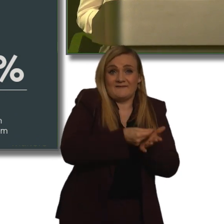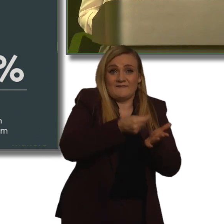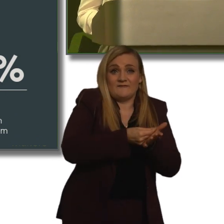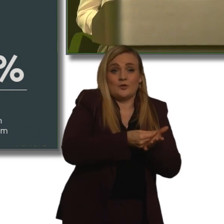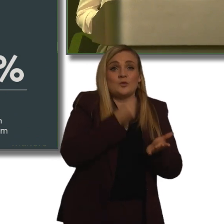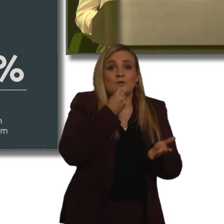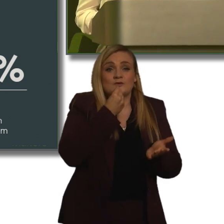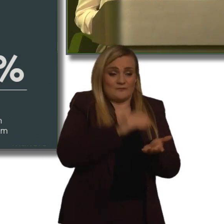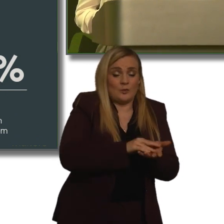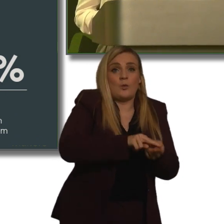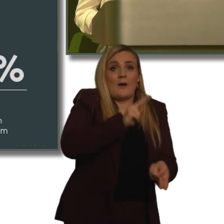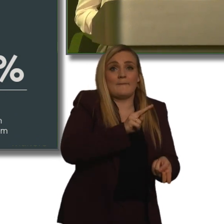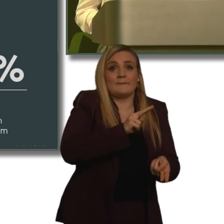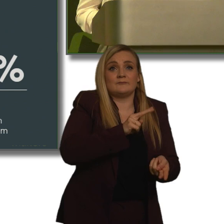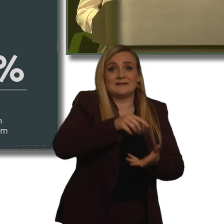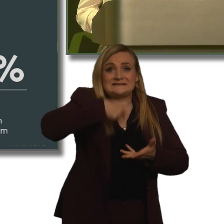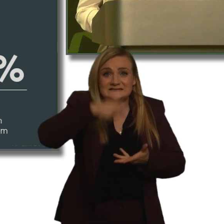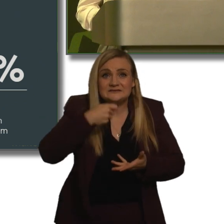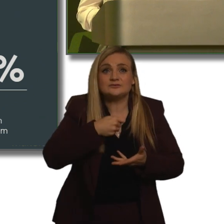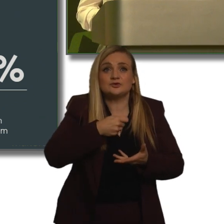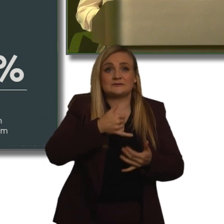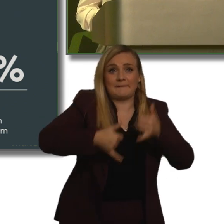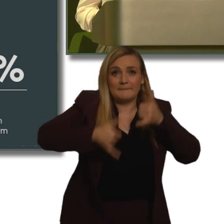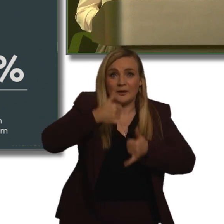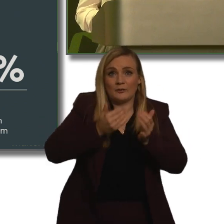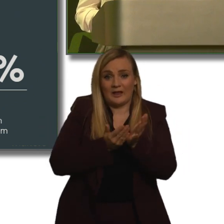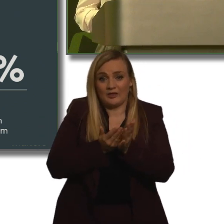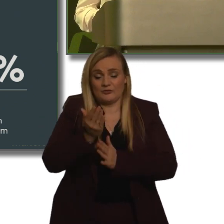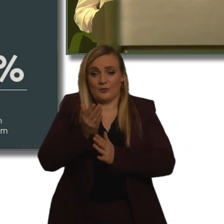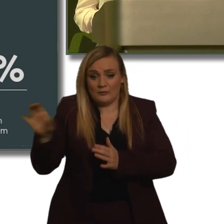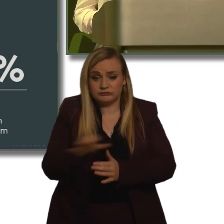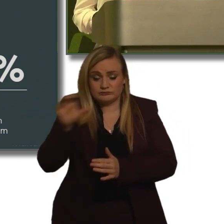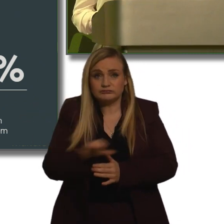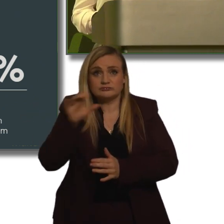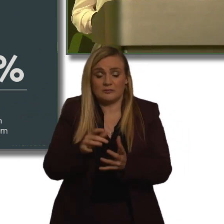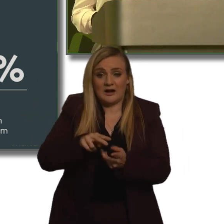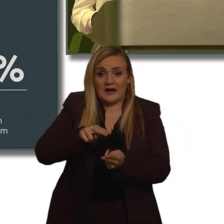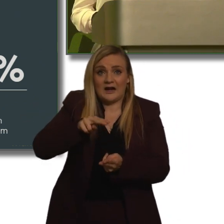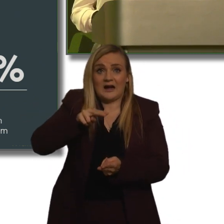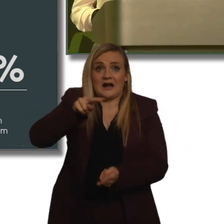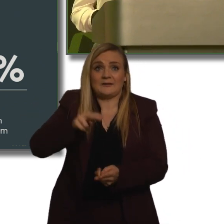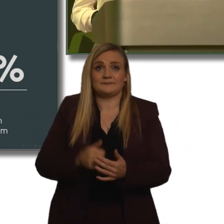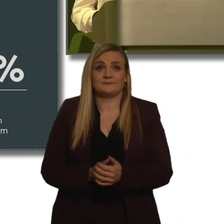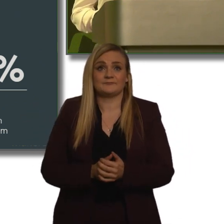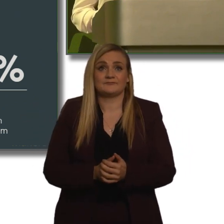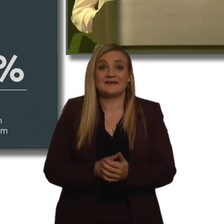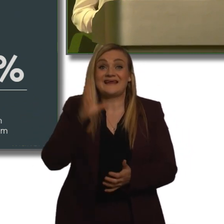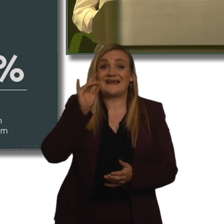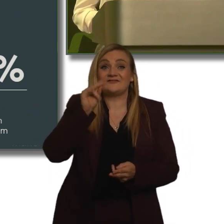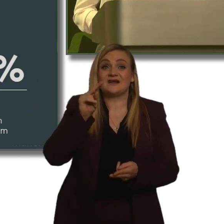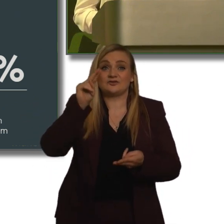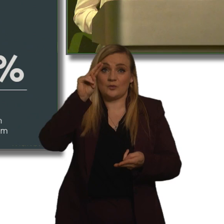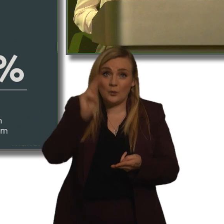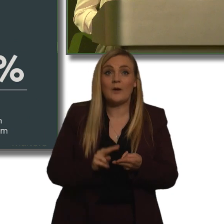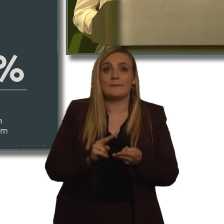milk, and ultimately the value through the tills. This year, inflation has fallen faster than prediction, which is welcome for all